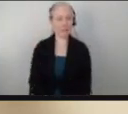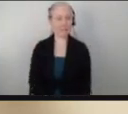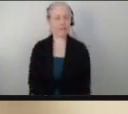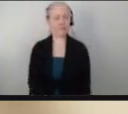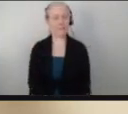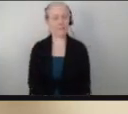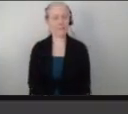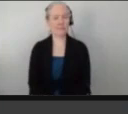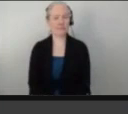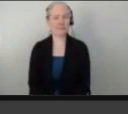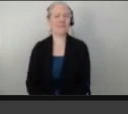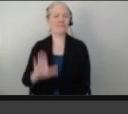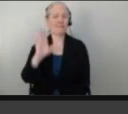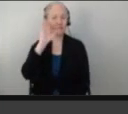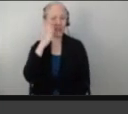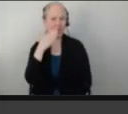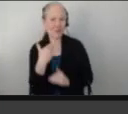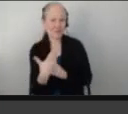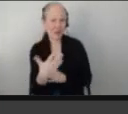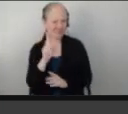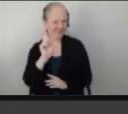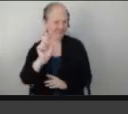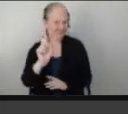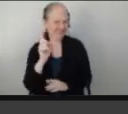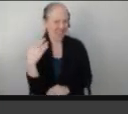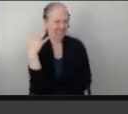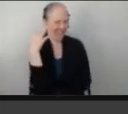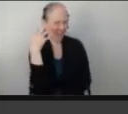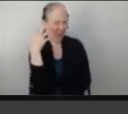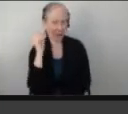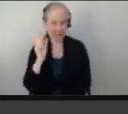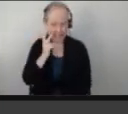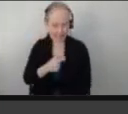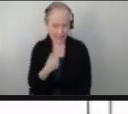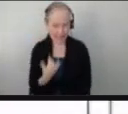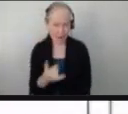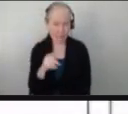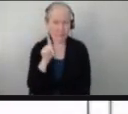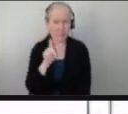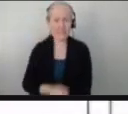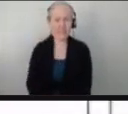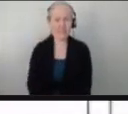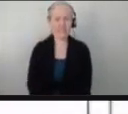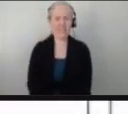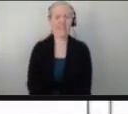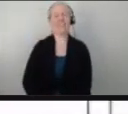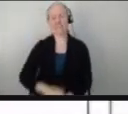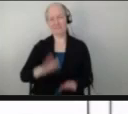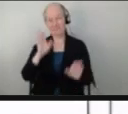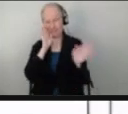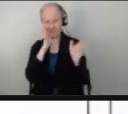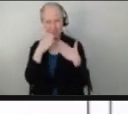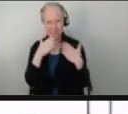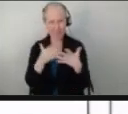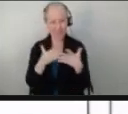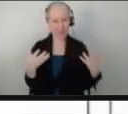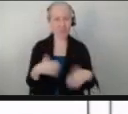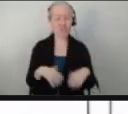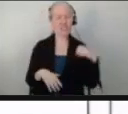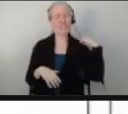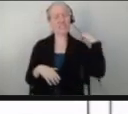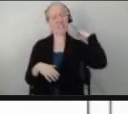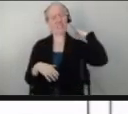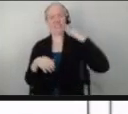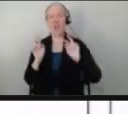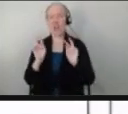Good morning. I am trying to get my video going. I think you see me now. So thank you very much. And we are looking forward to